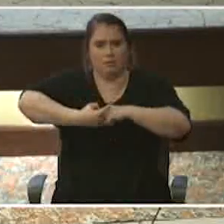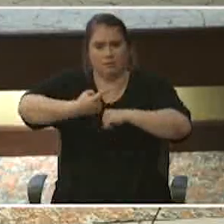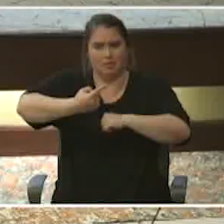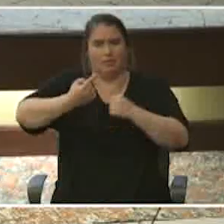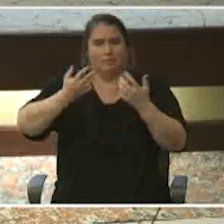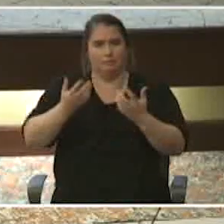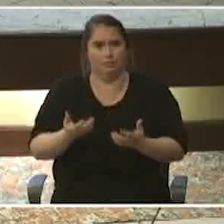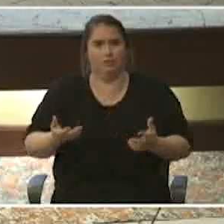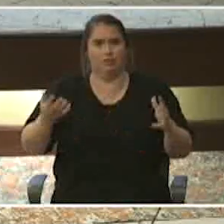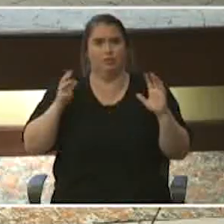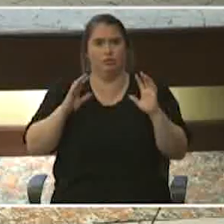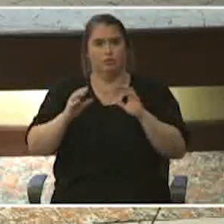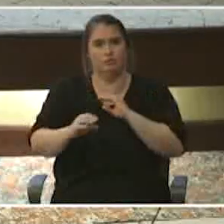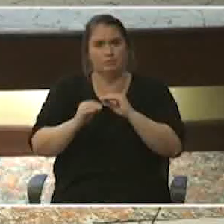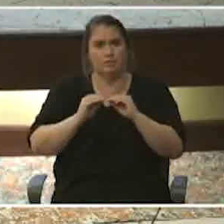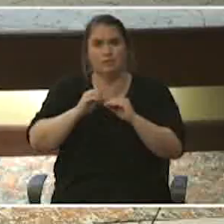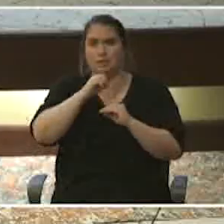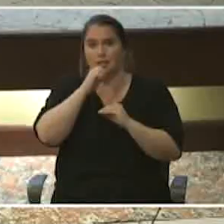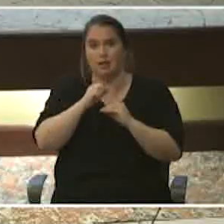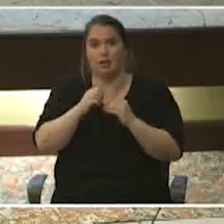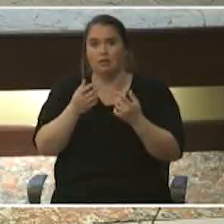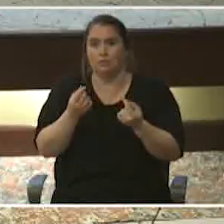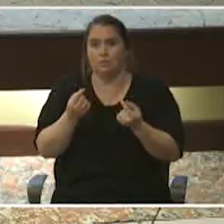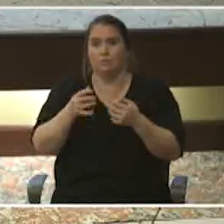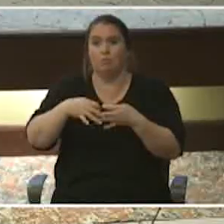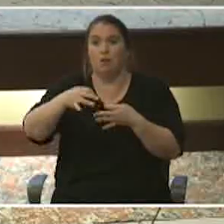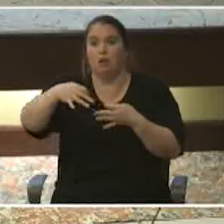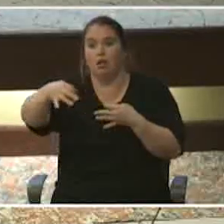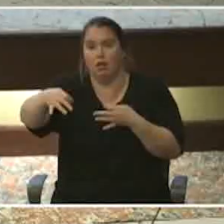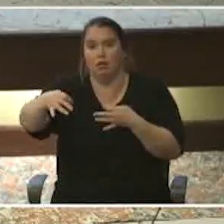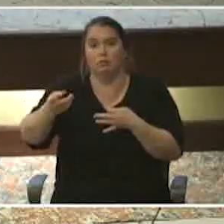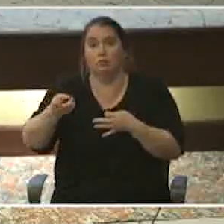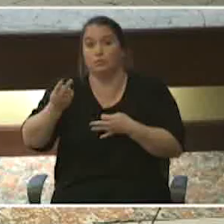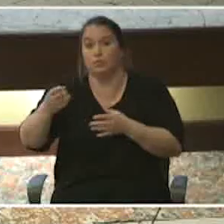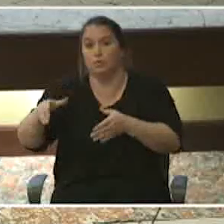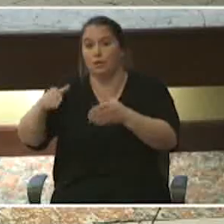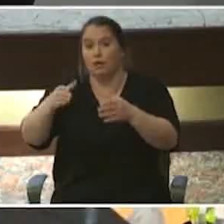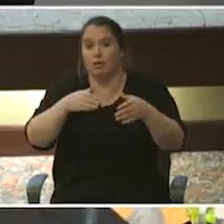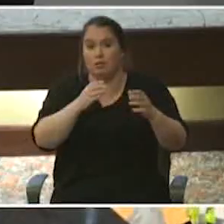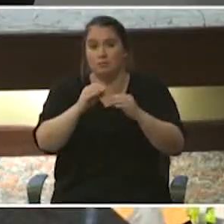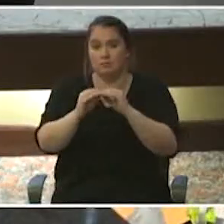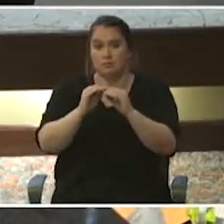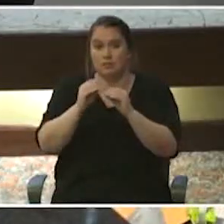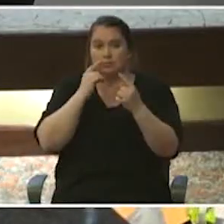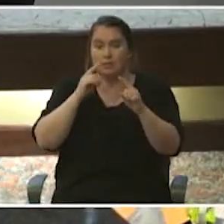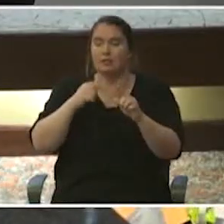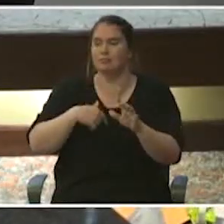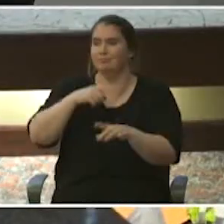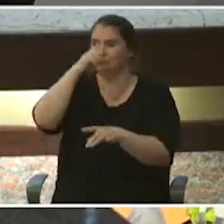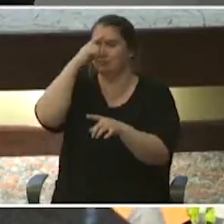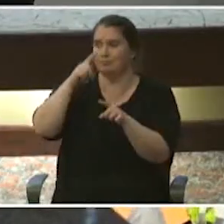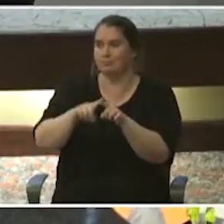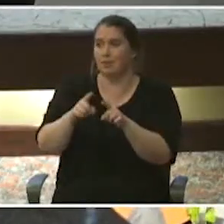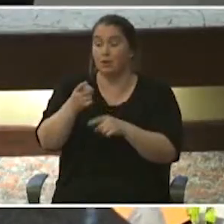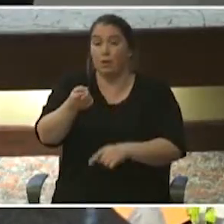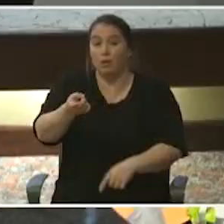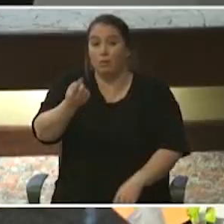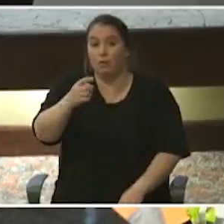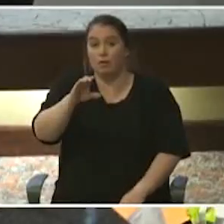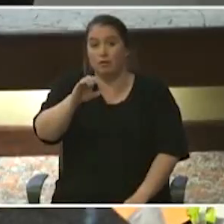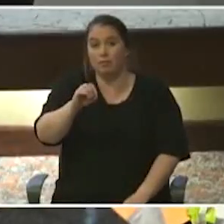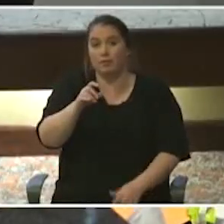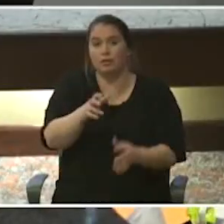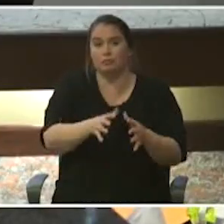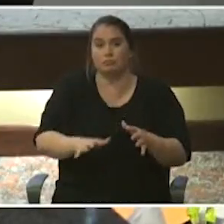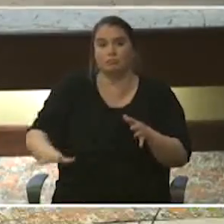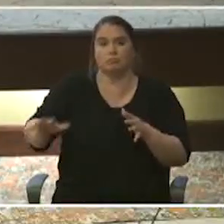maintenance plan for the whole thing, and it doesn't make any sense. I agree. Anytime that there's only one company in the United States that provides